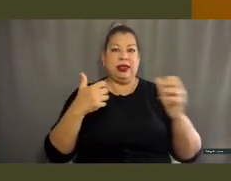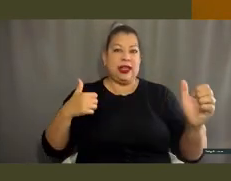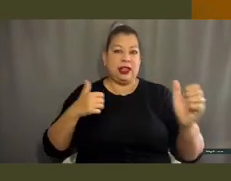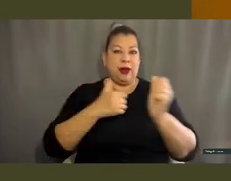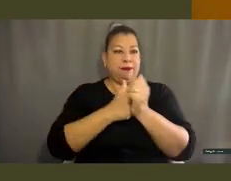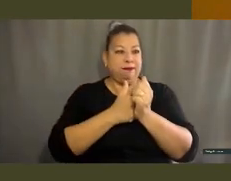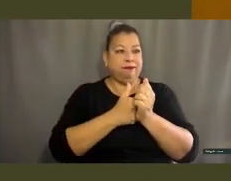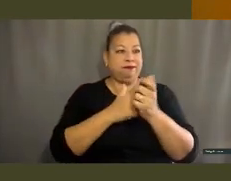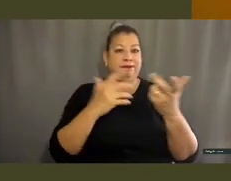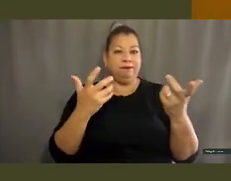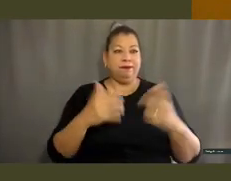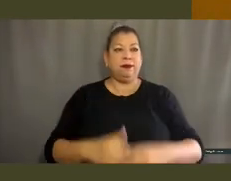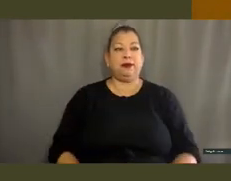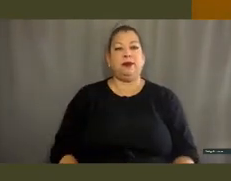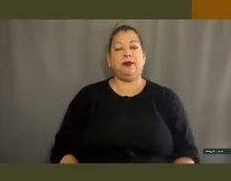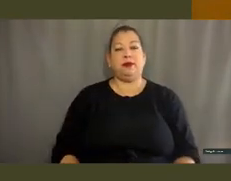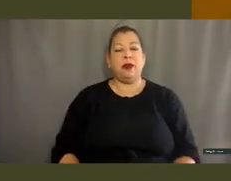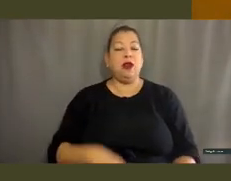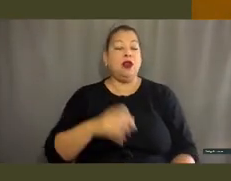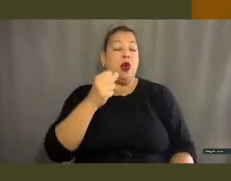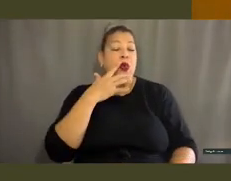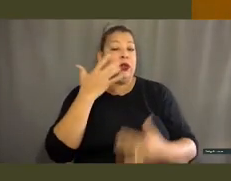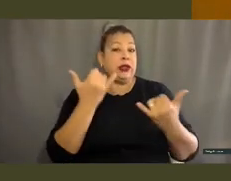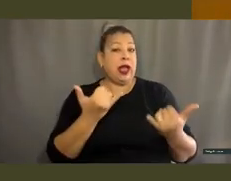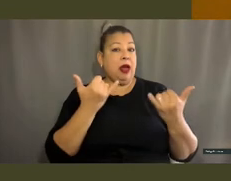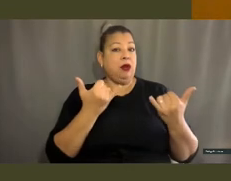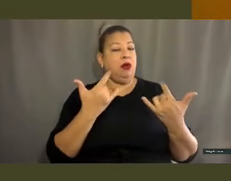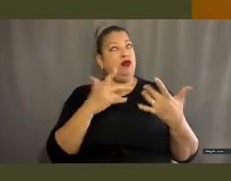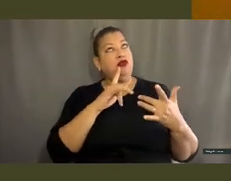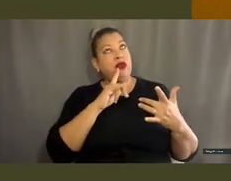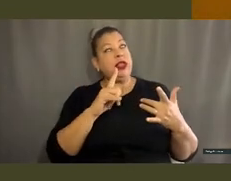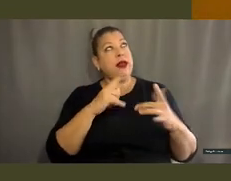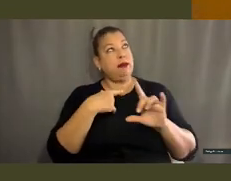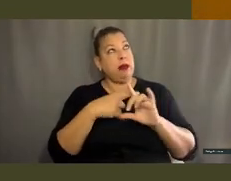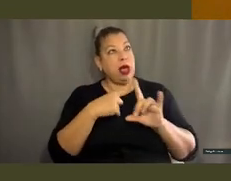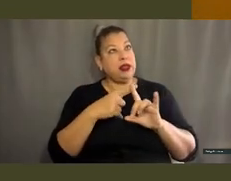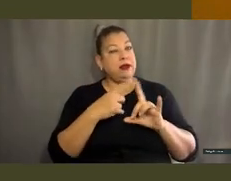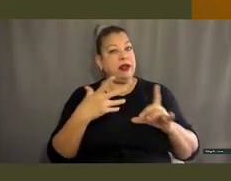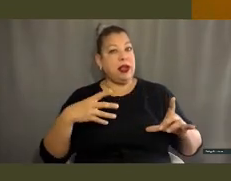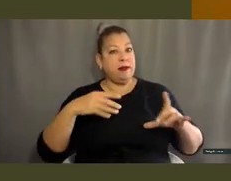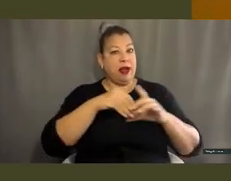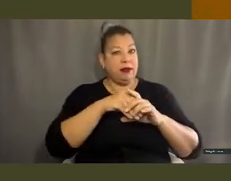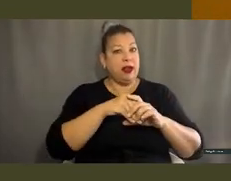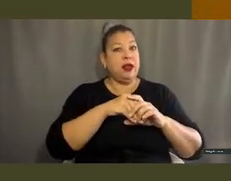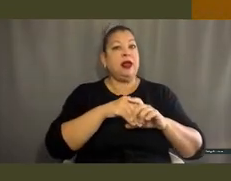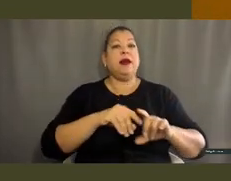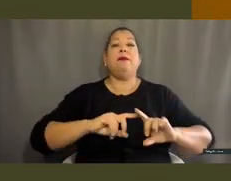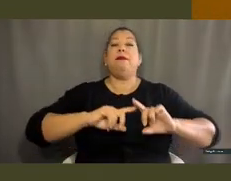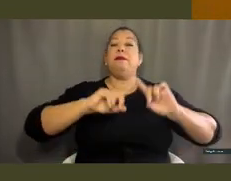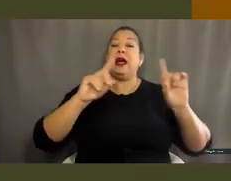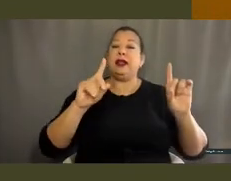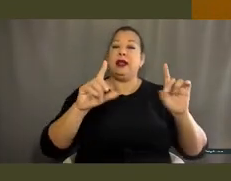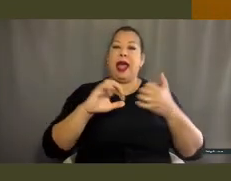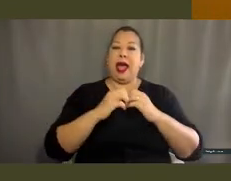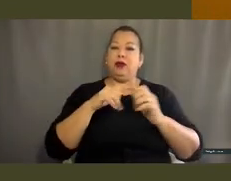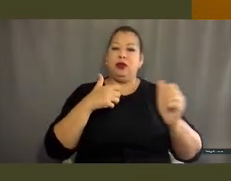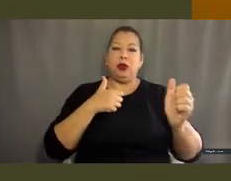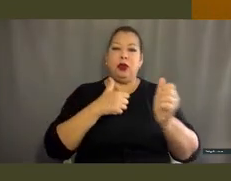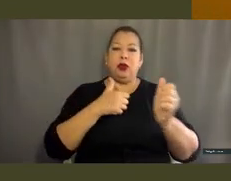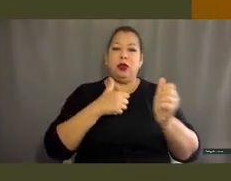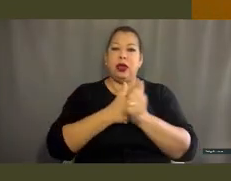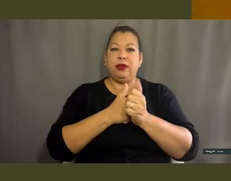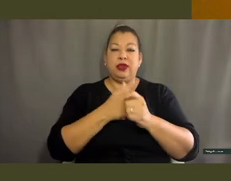heading? And it's making a positive contribution. But I think in order to get to something that will keep us on